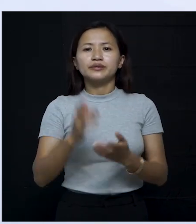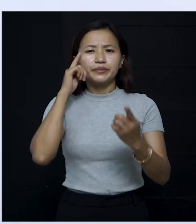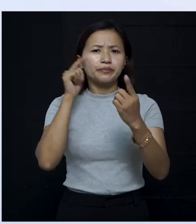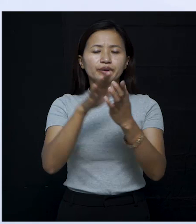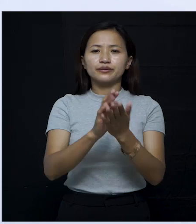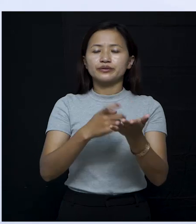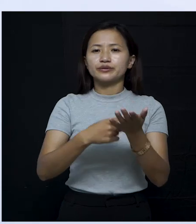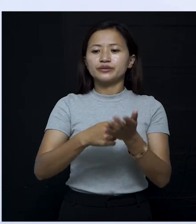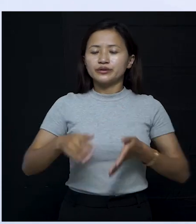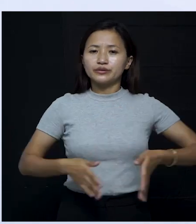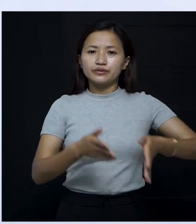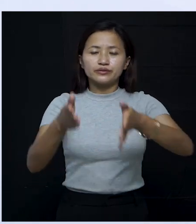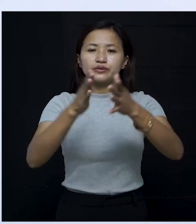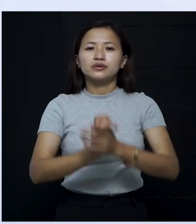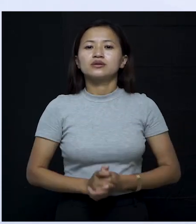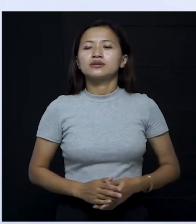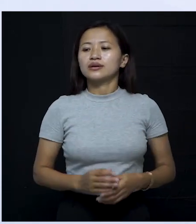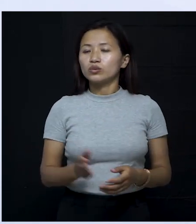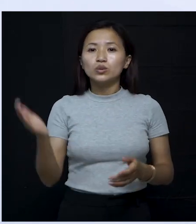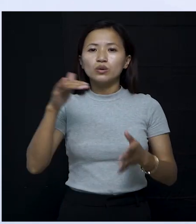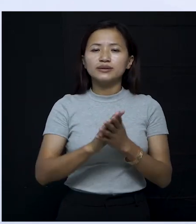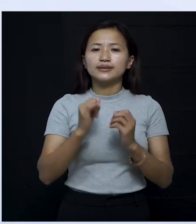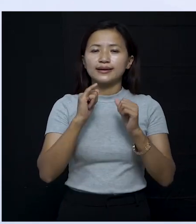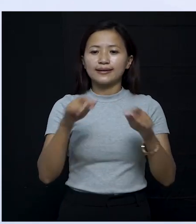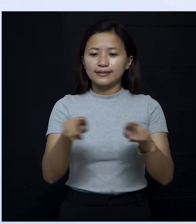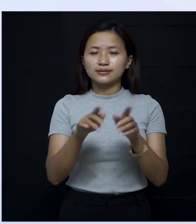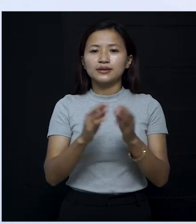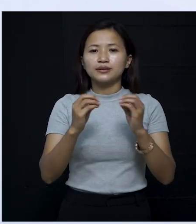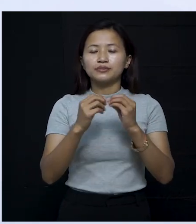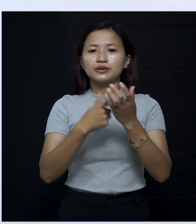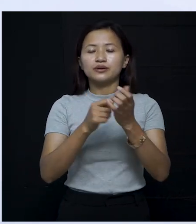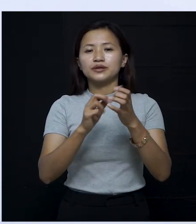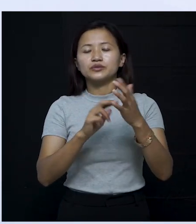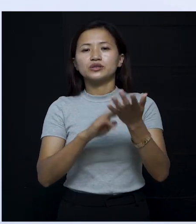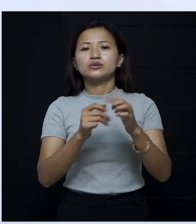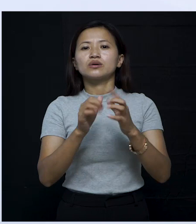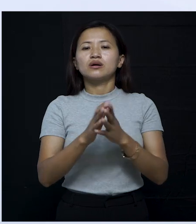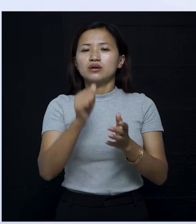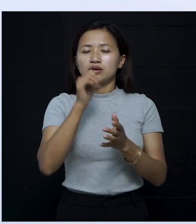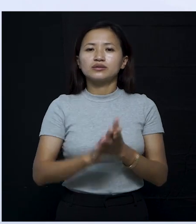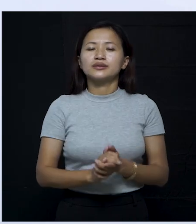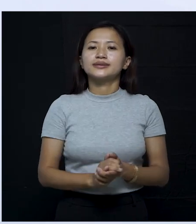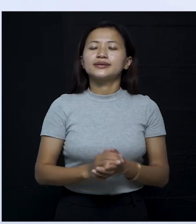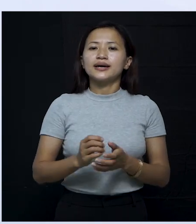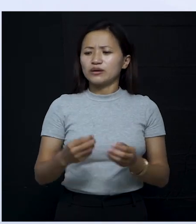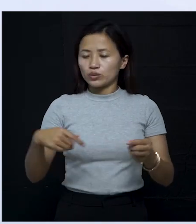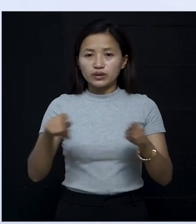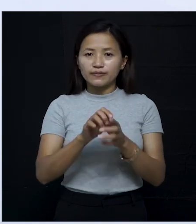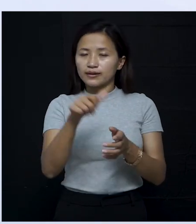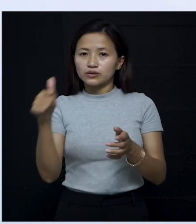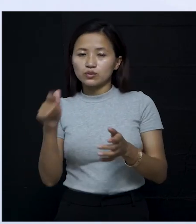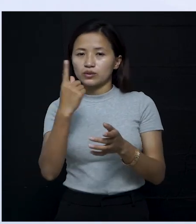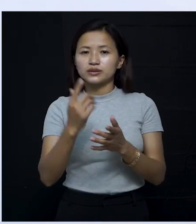rivers here. One is called as the Brahmaputra, okay? Then the other one is called, we call it as the Chinwin. So all